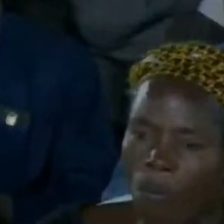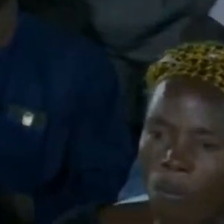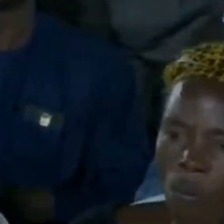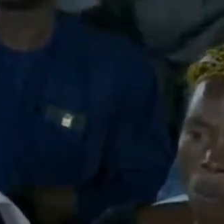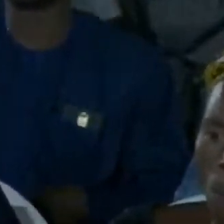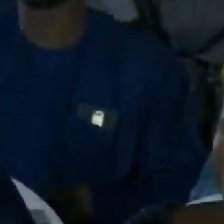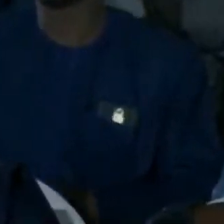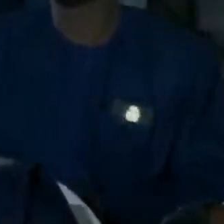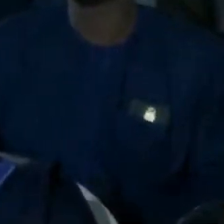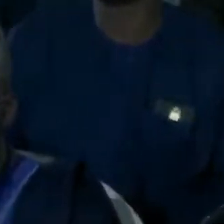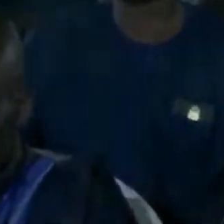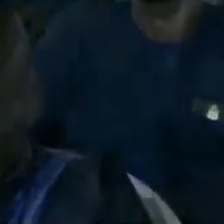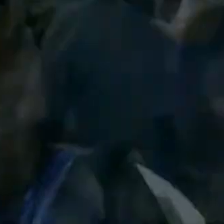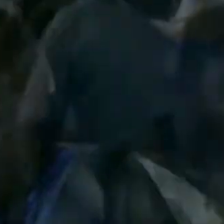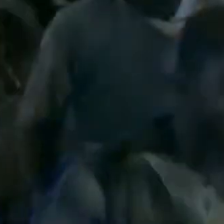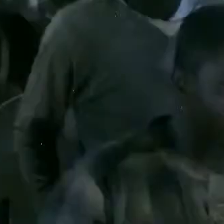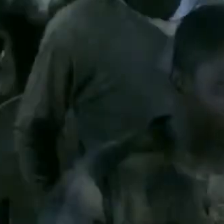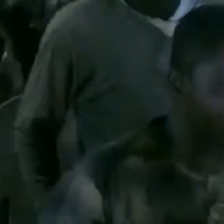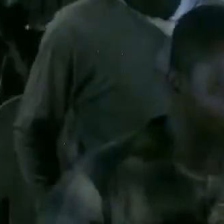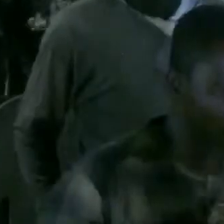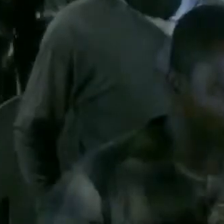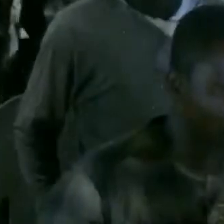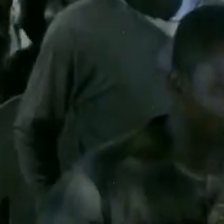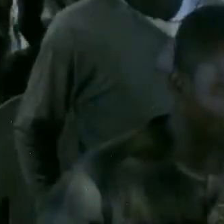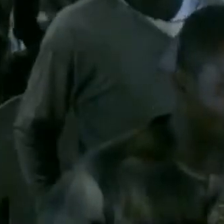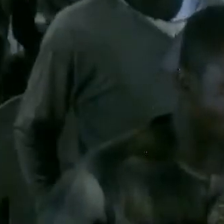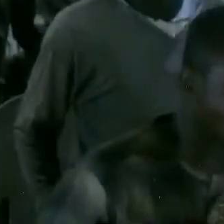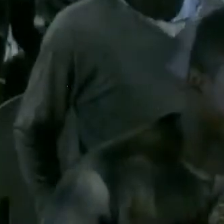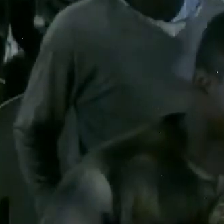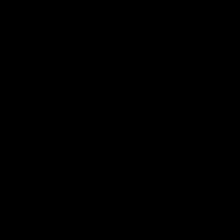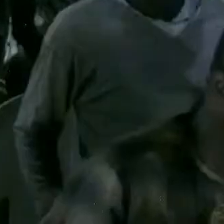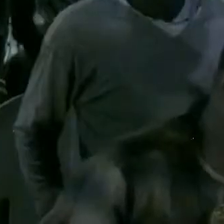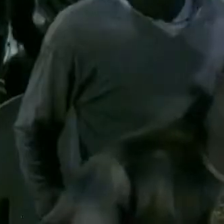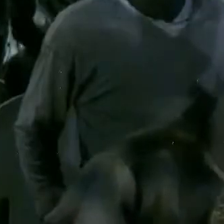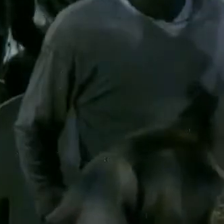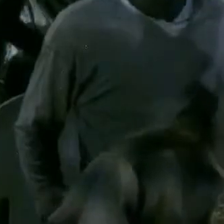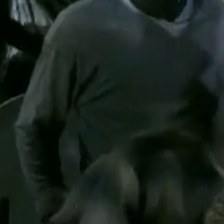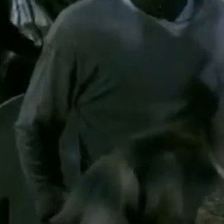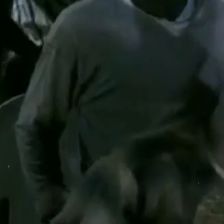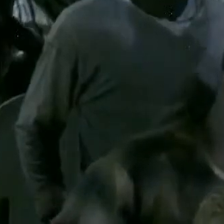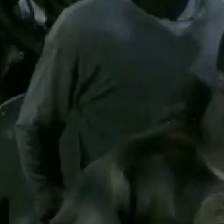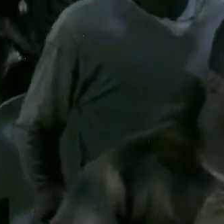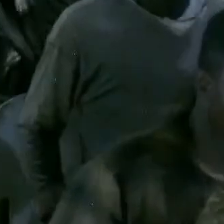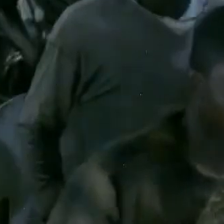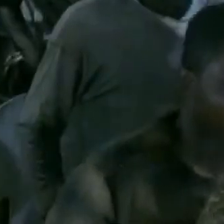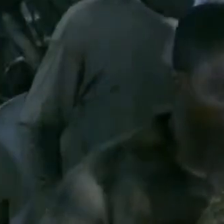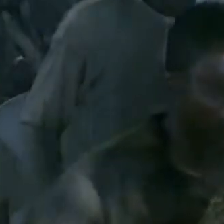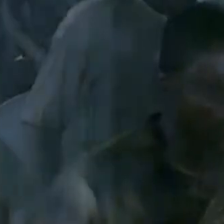Everybody praise the Lord.